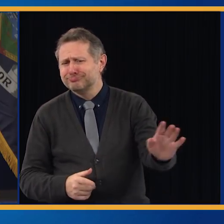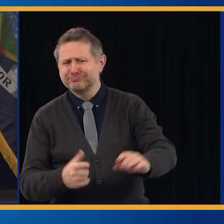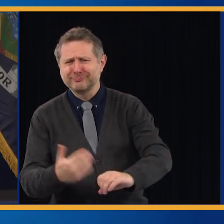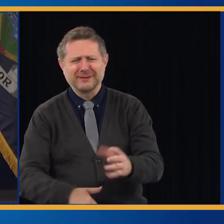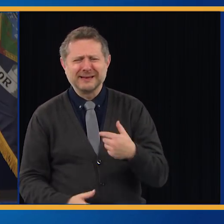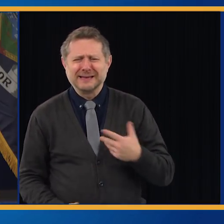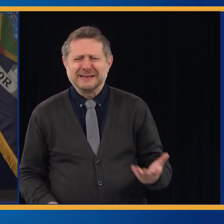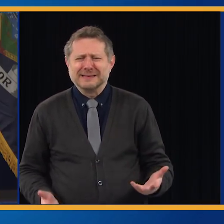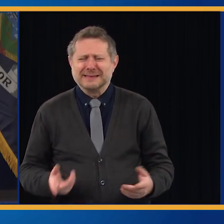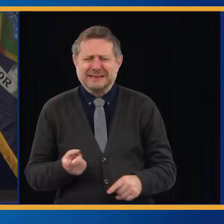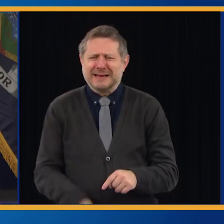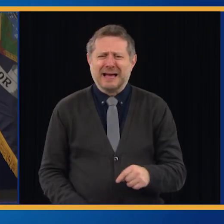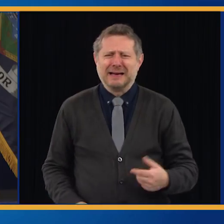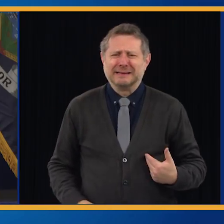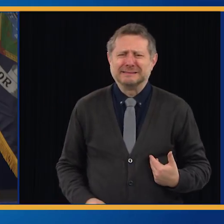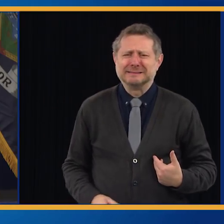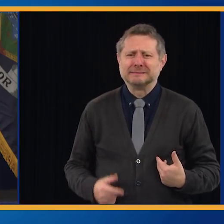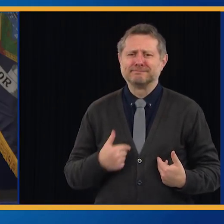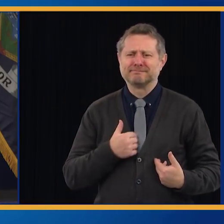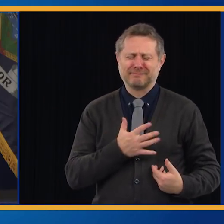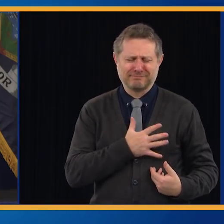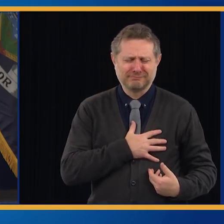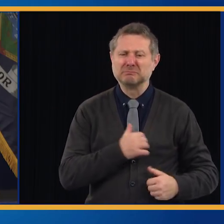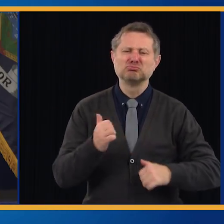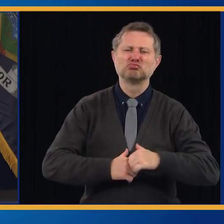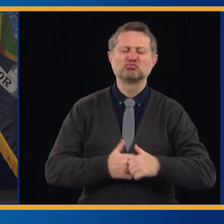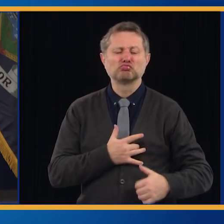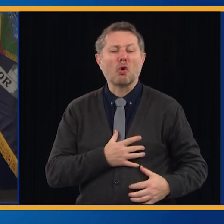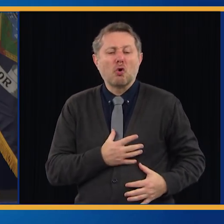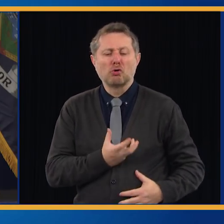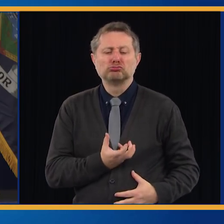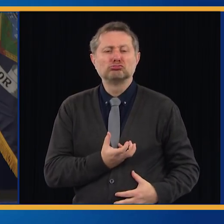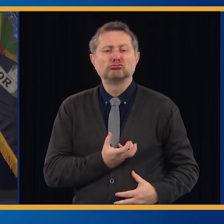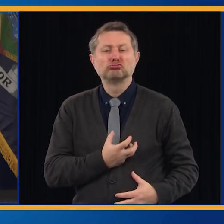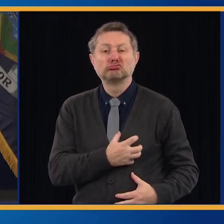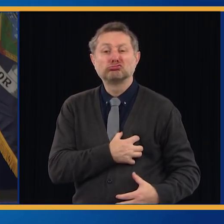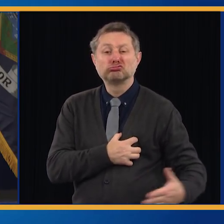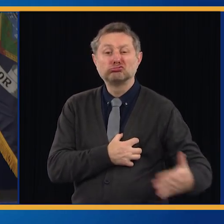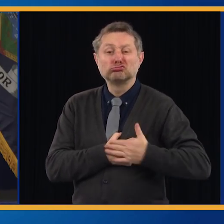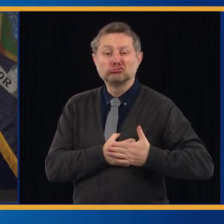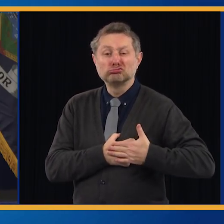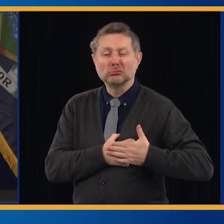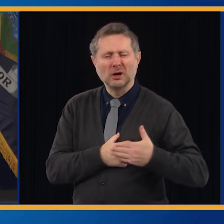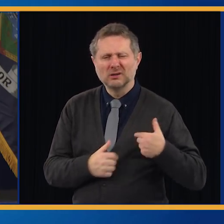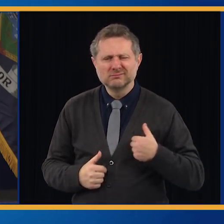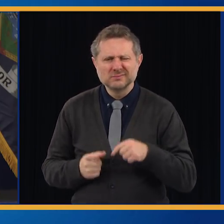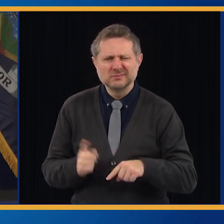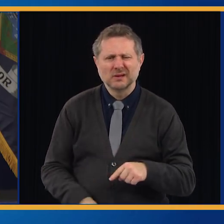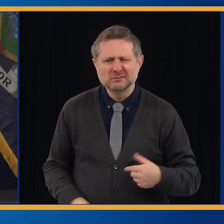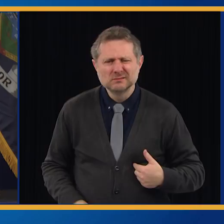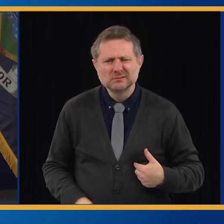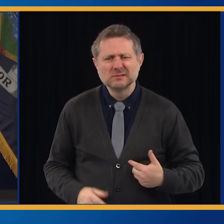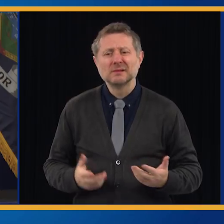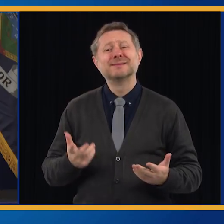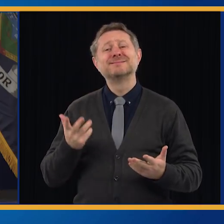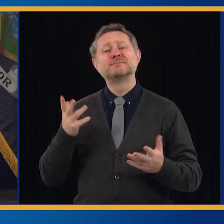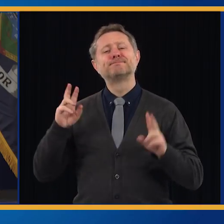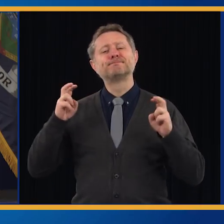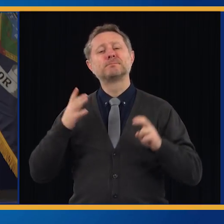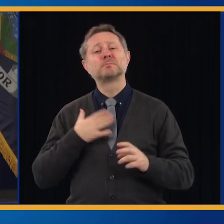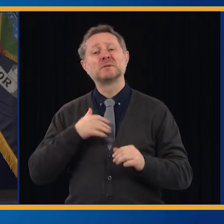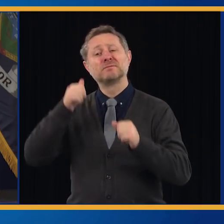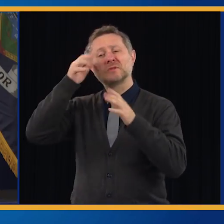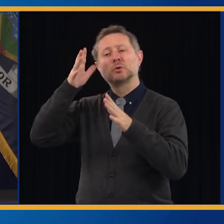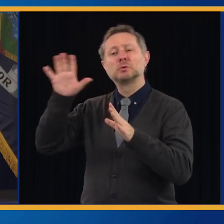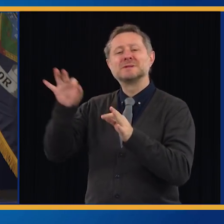hungry? That was unimaginable to him. He was an essential worker. Nobody called him an